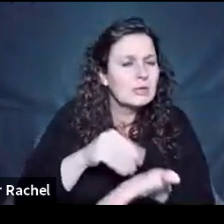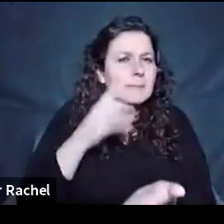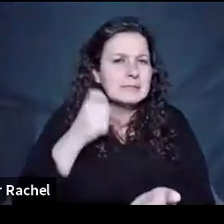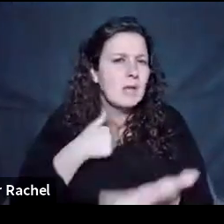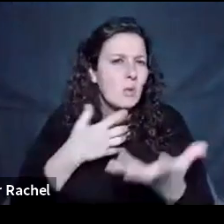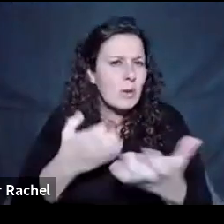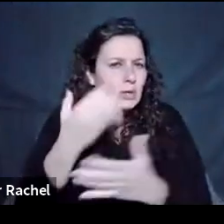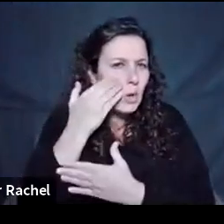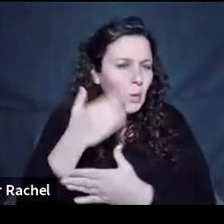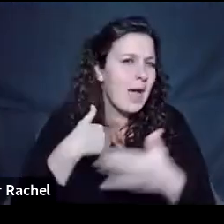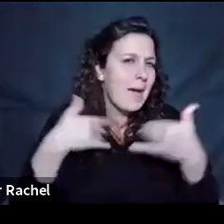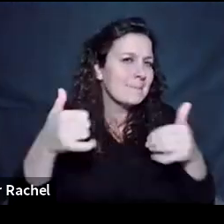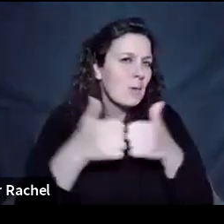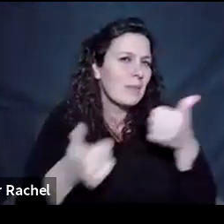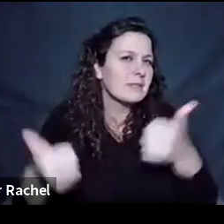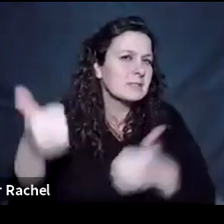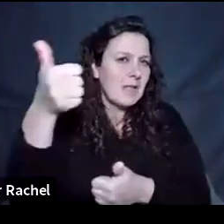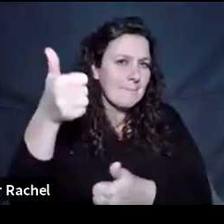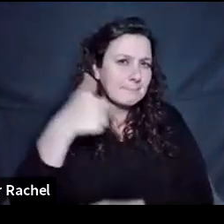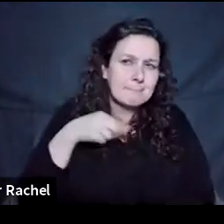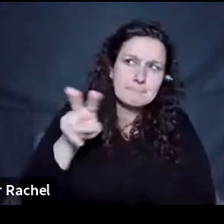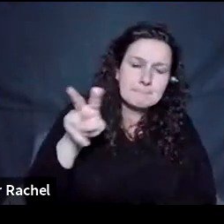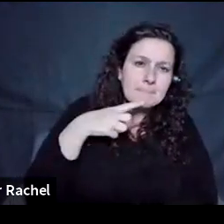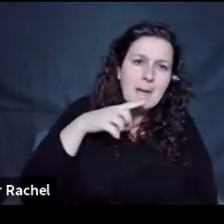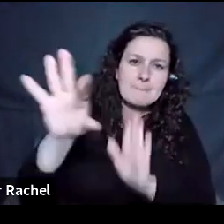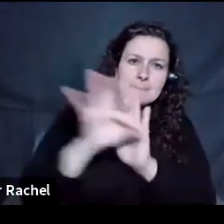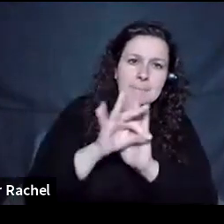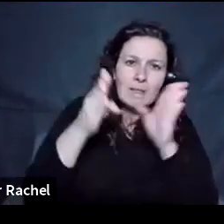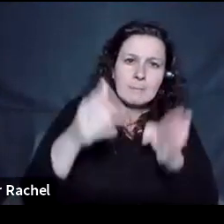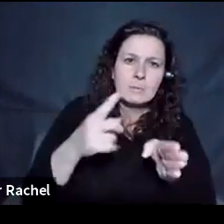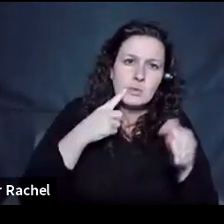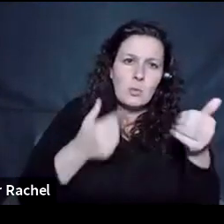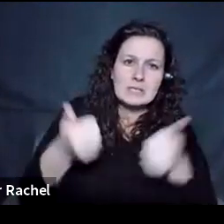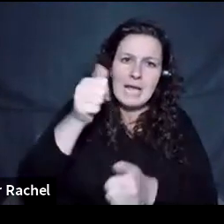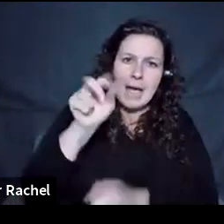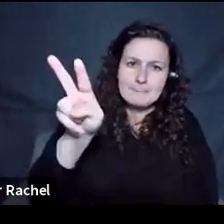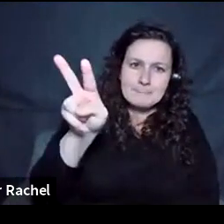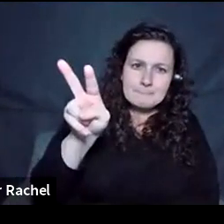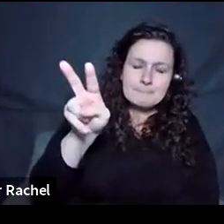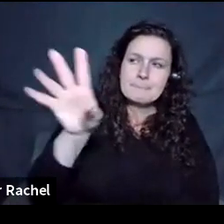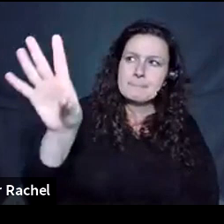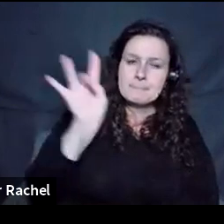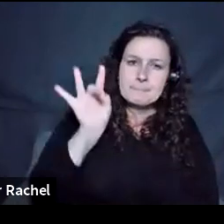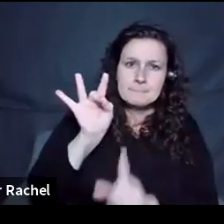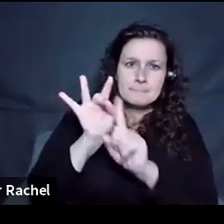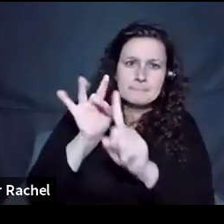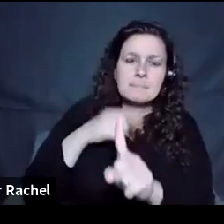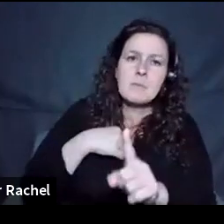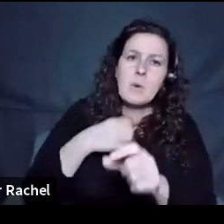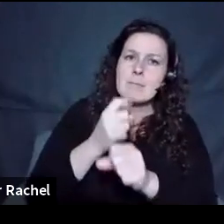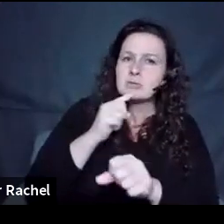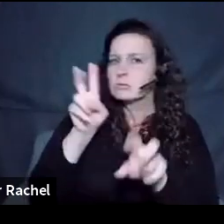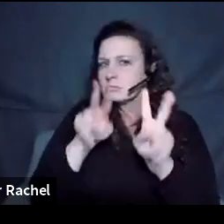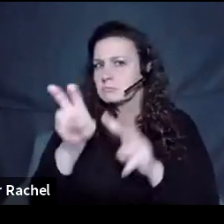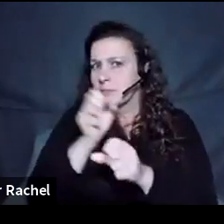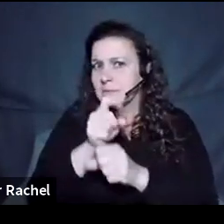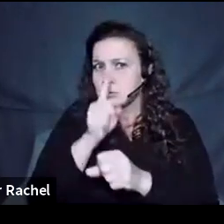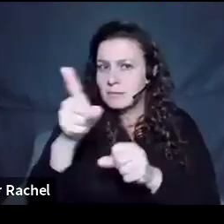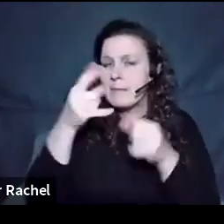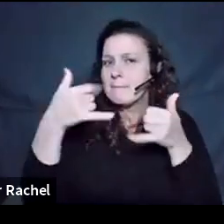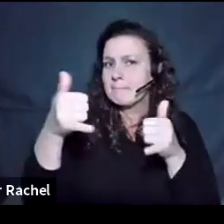play with a top, when I choose someone that I want to play with, I want to be able to observe them and make sure that they're